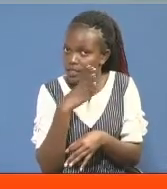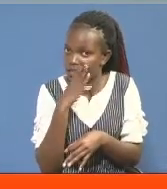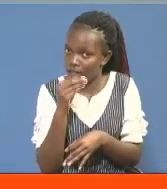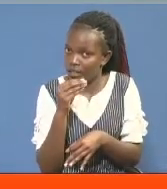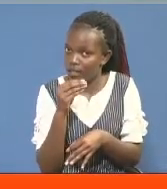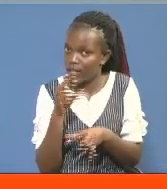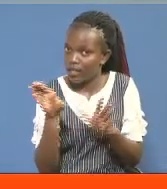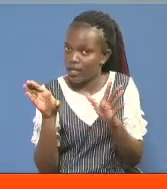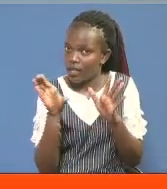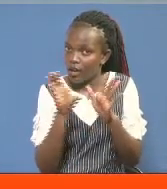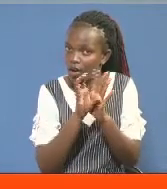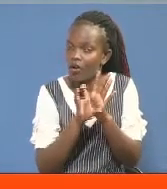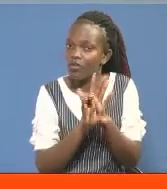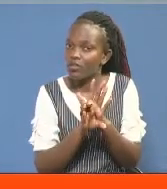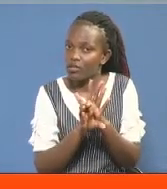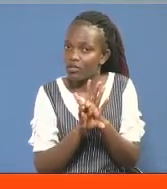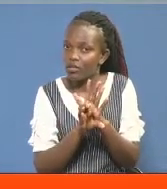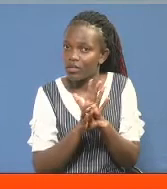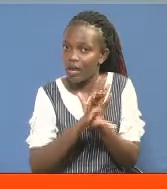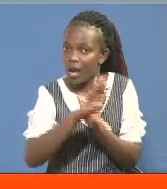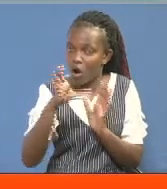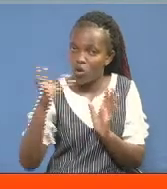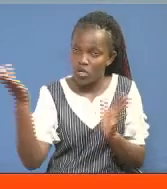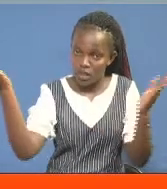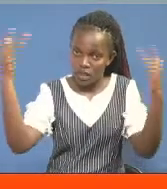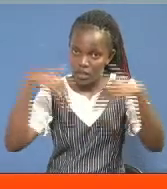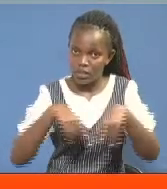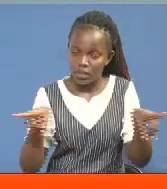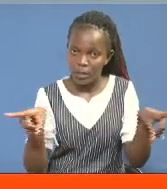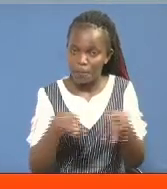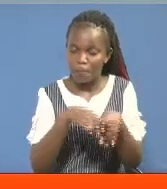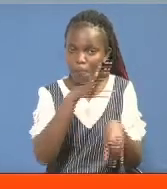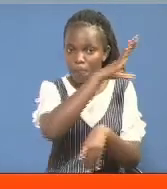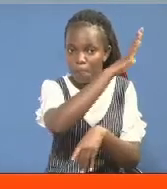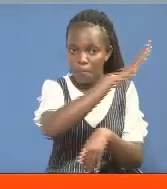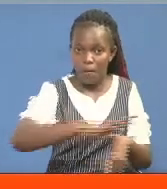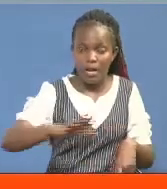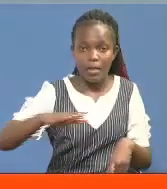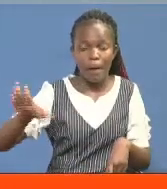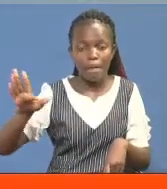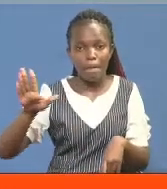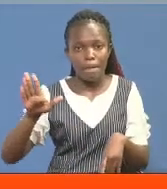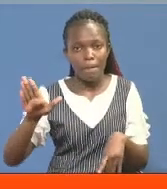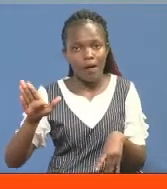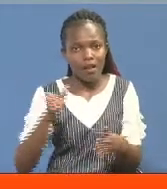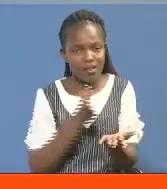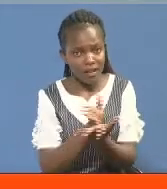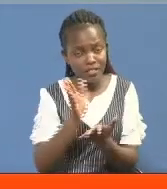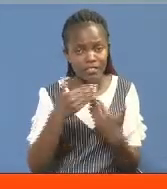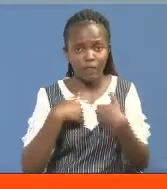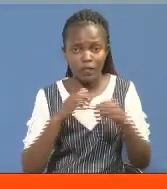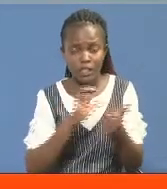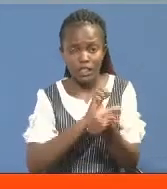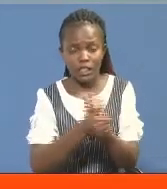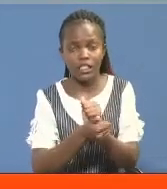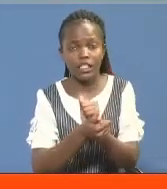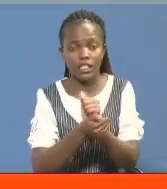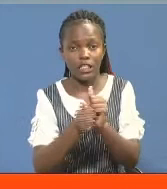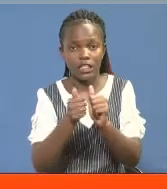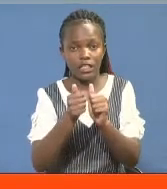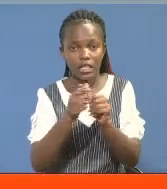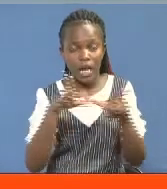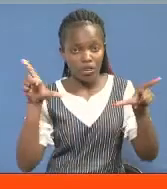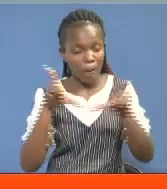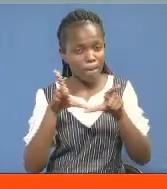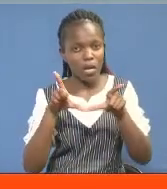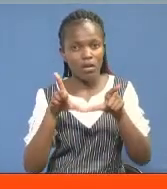really constitutional, given that the county assemblies and parliament have a right to change the document or amend the document, given that it